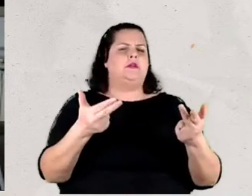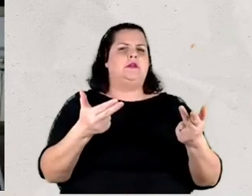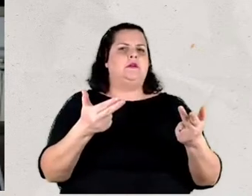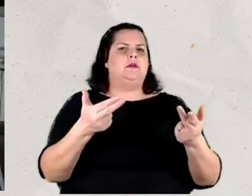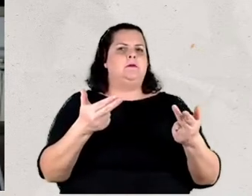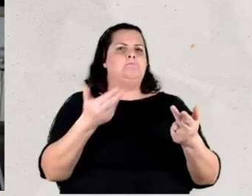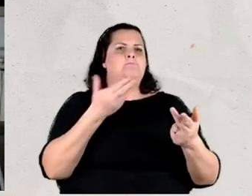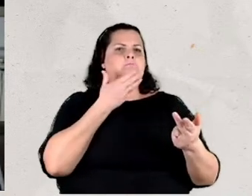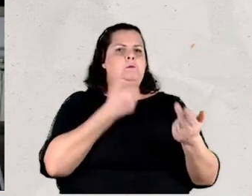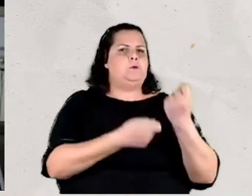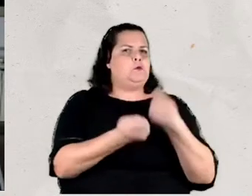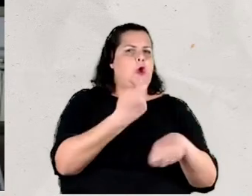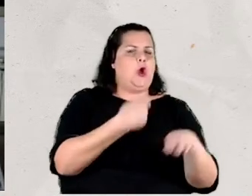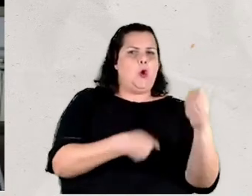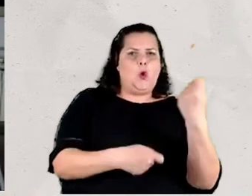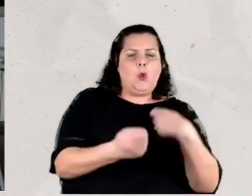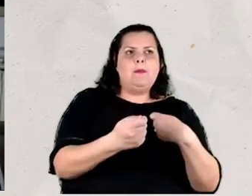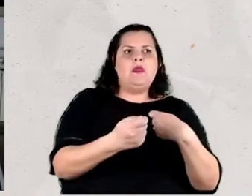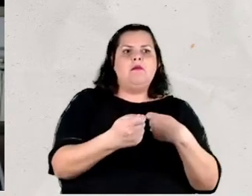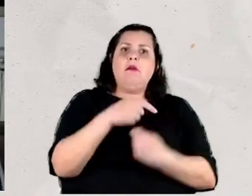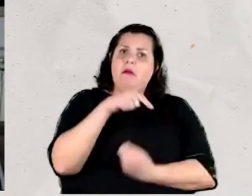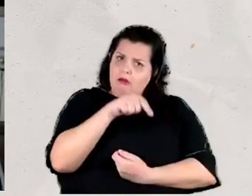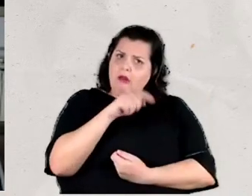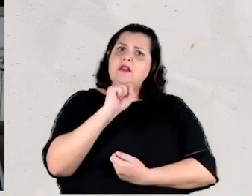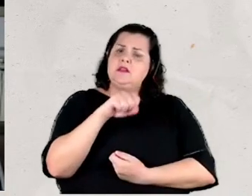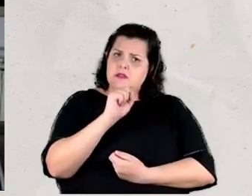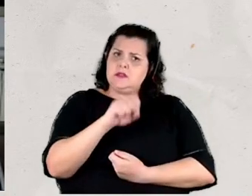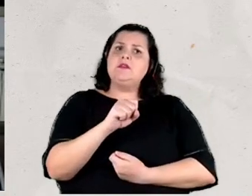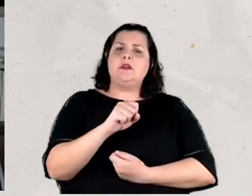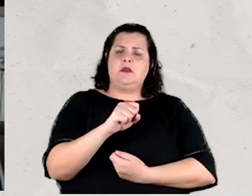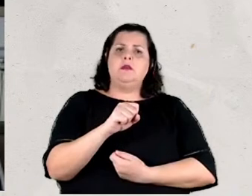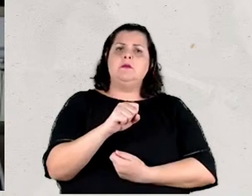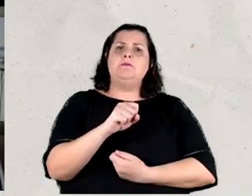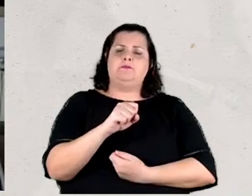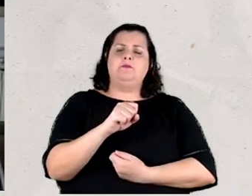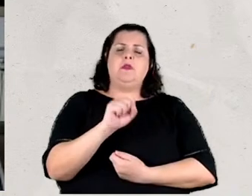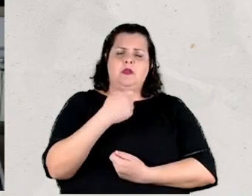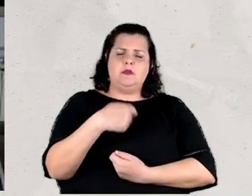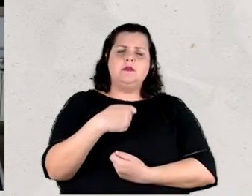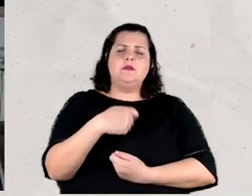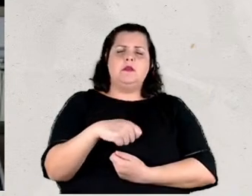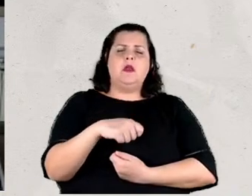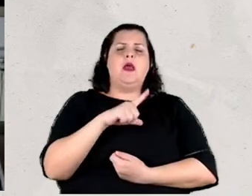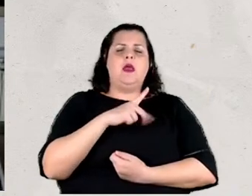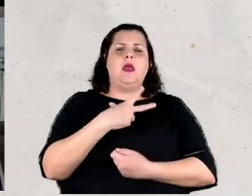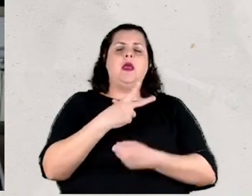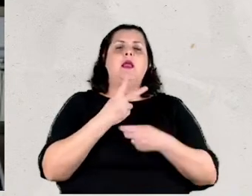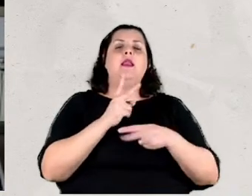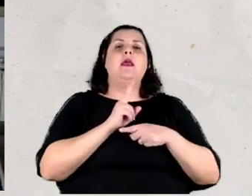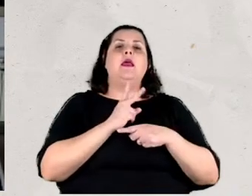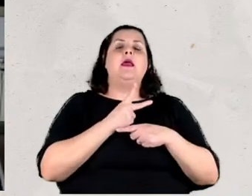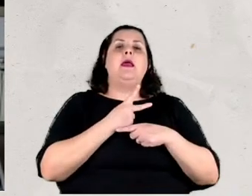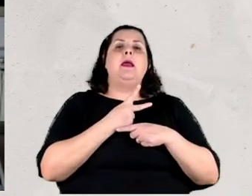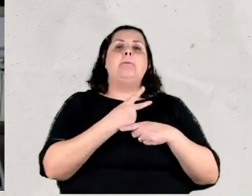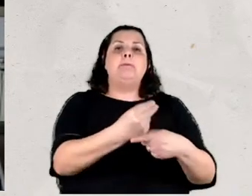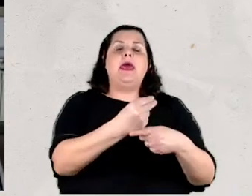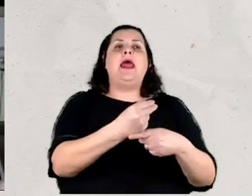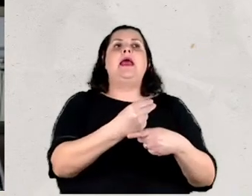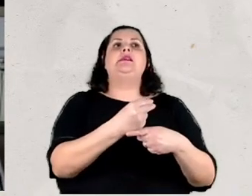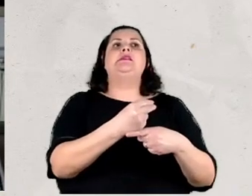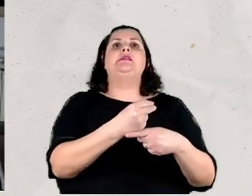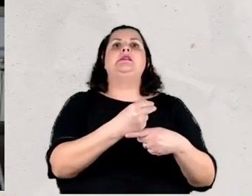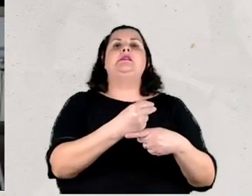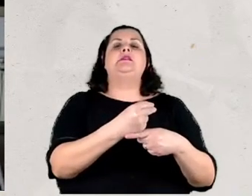great deal of credit for leading the campaign against Iran. He really is responsible